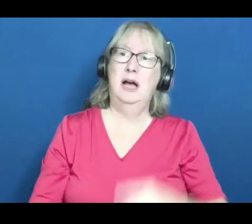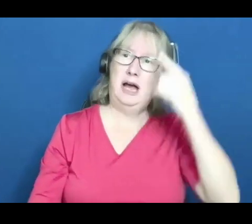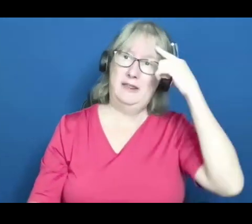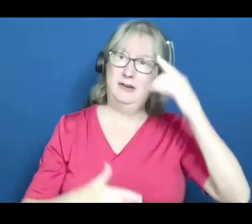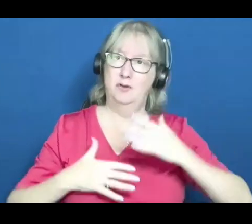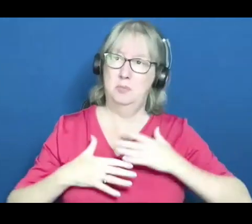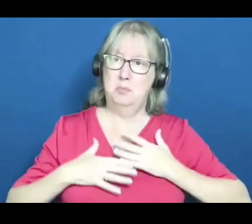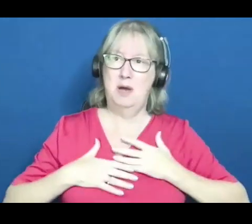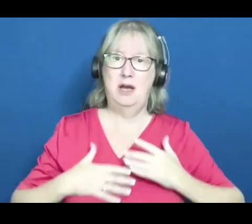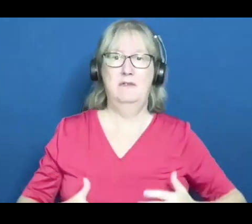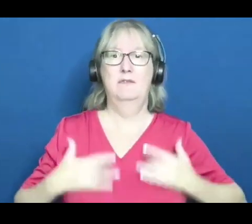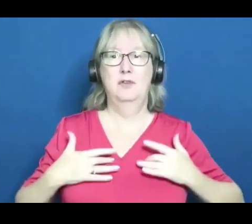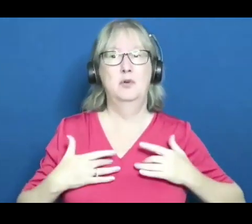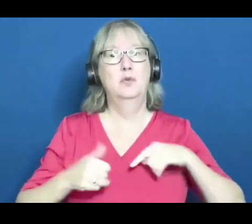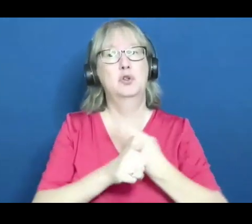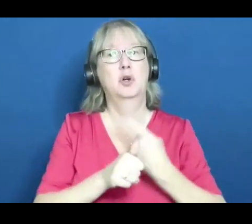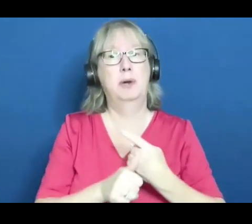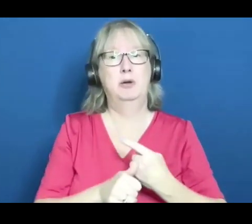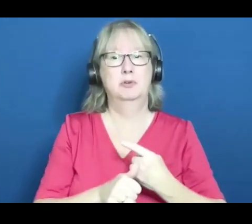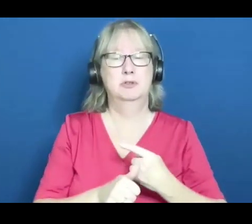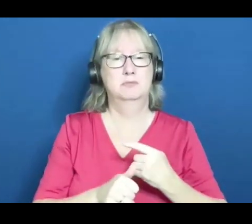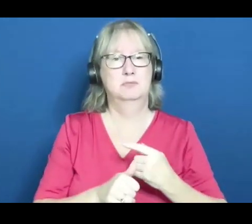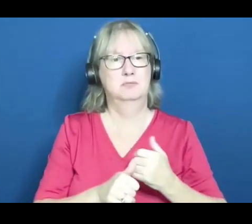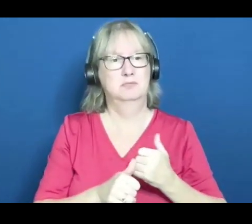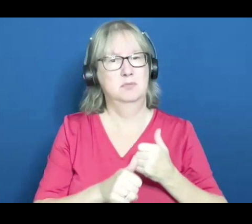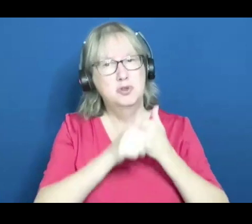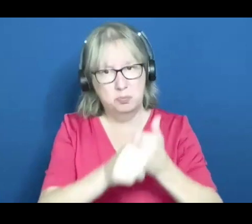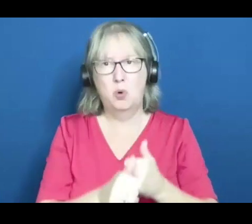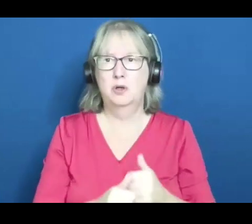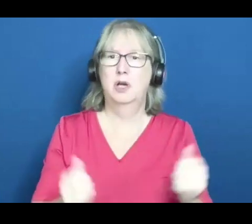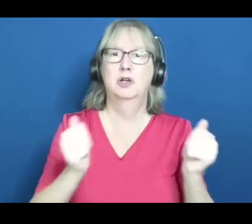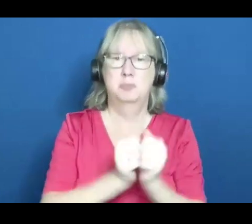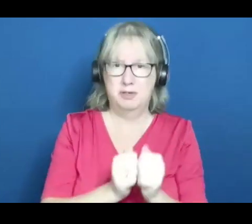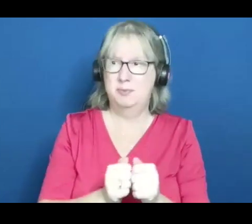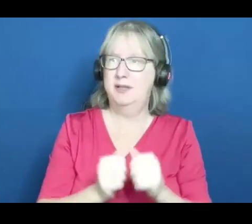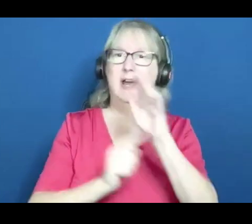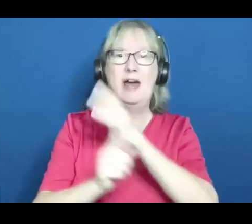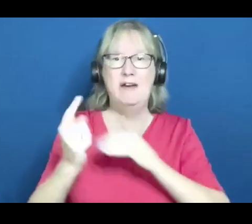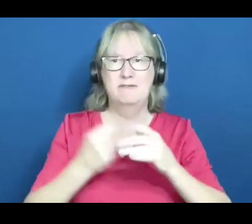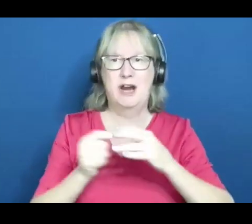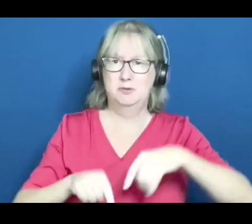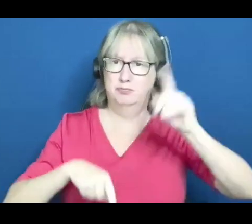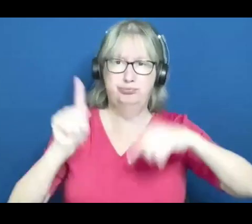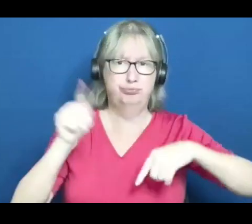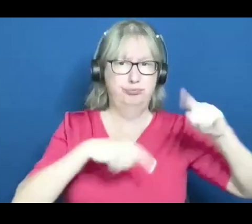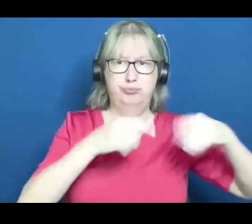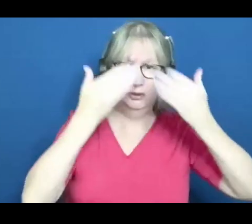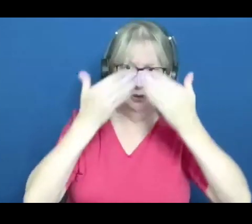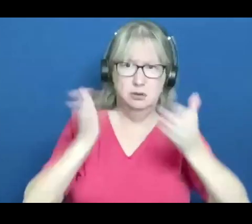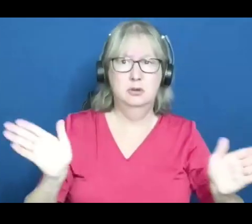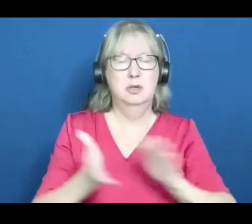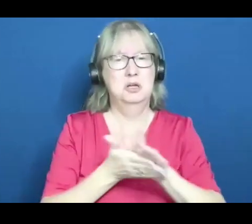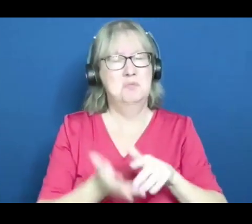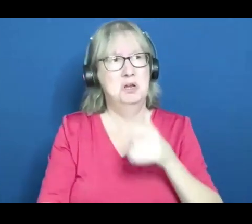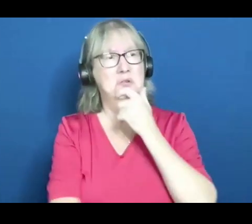view, then in terms of support and compatibility and all these questions in different environments, it does hammer home in terms of how